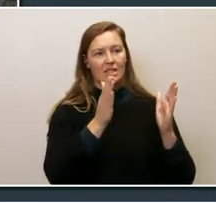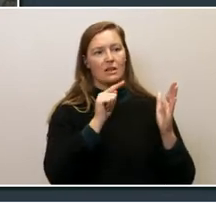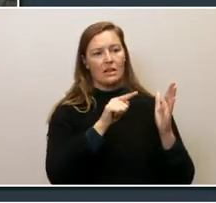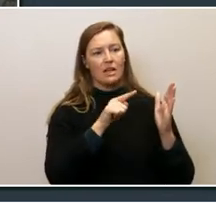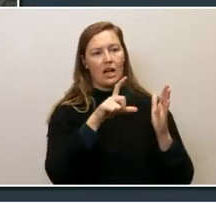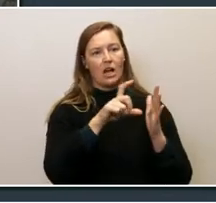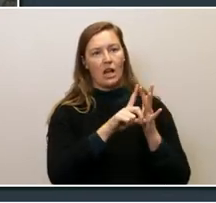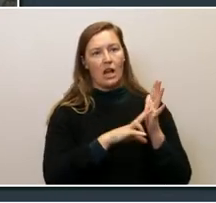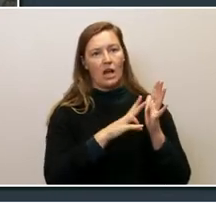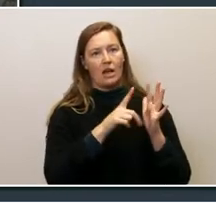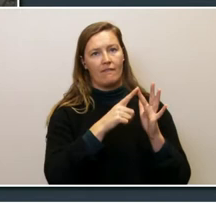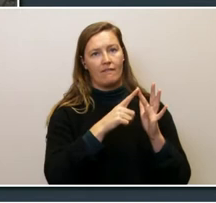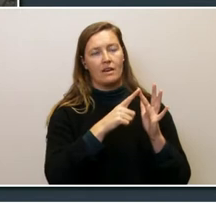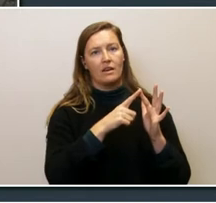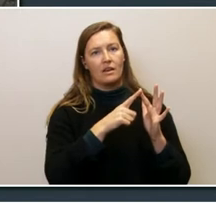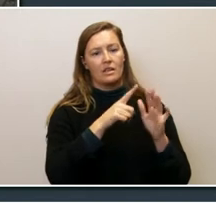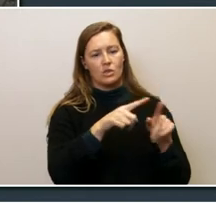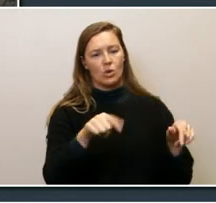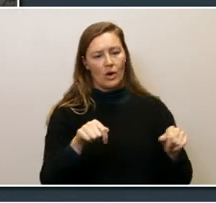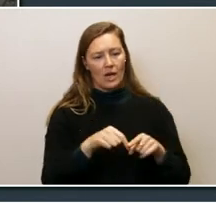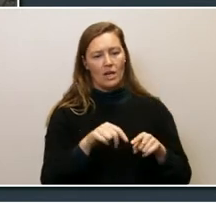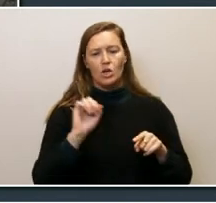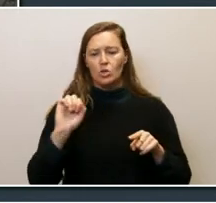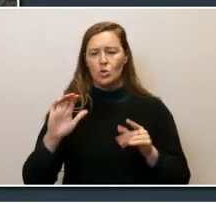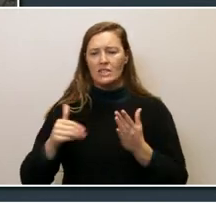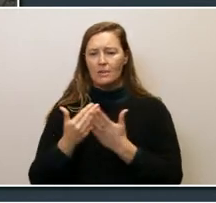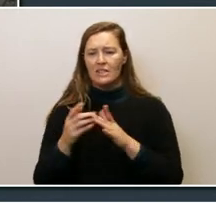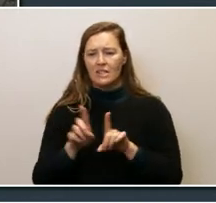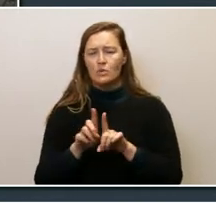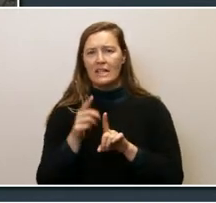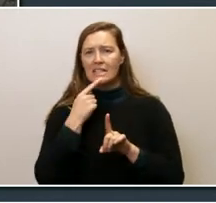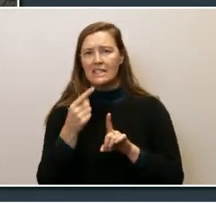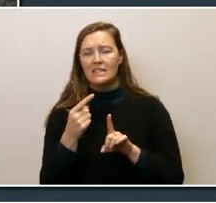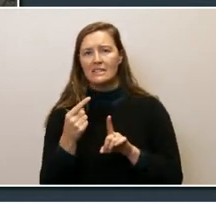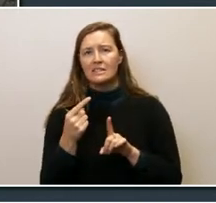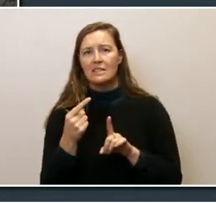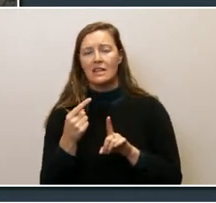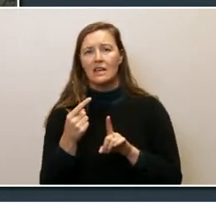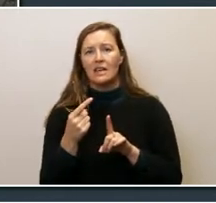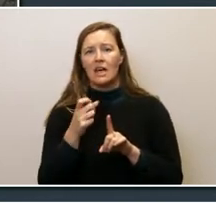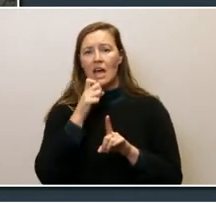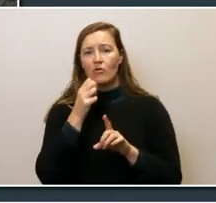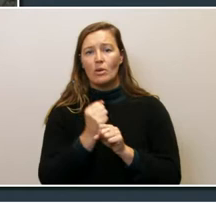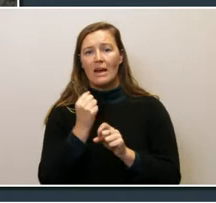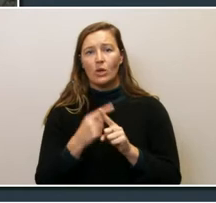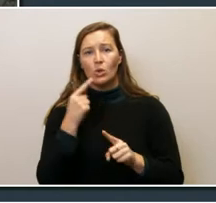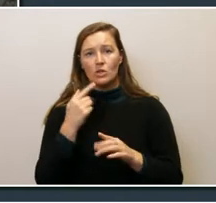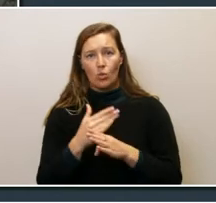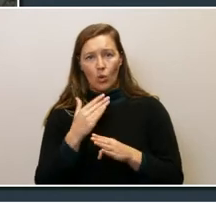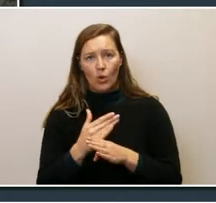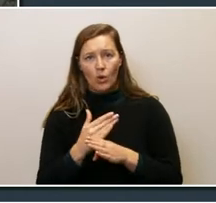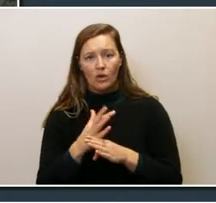down in Clive Square there. I'm just trying to collate that with, I think, your submission later calls for council when we're making urgent